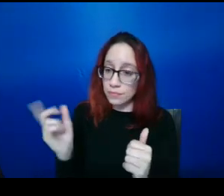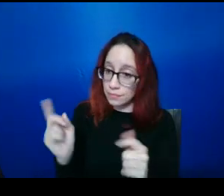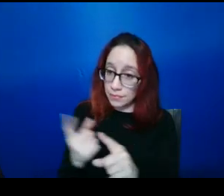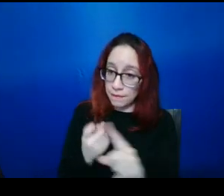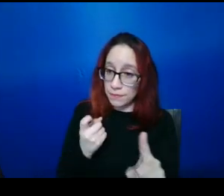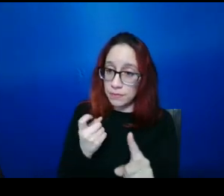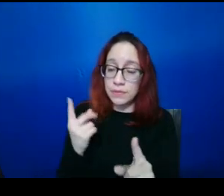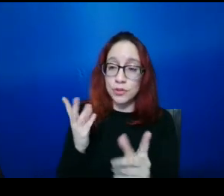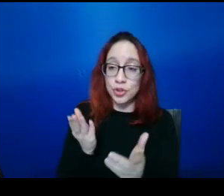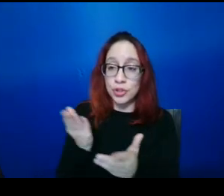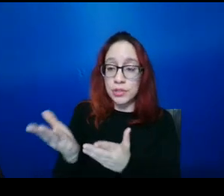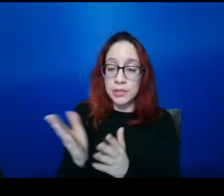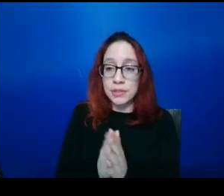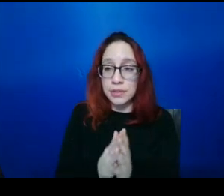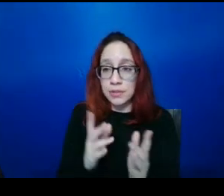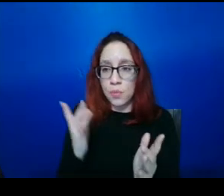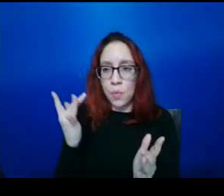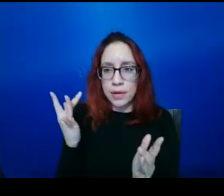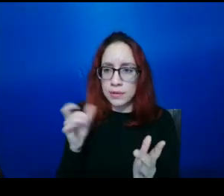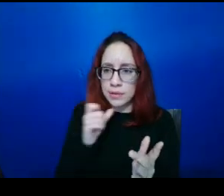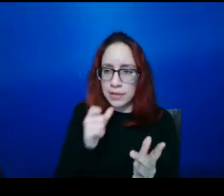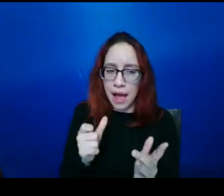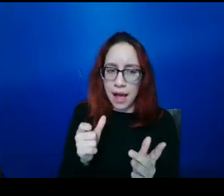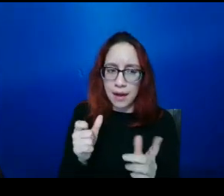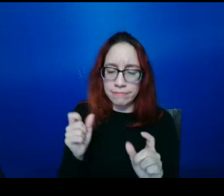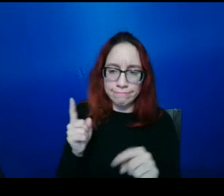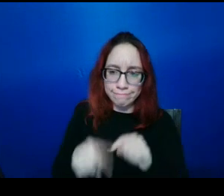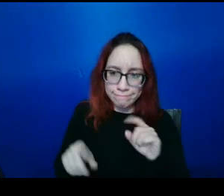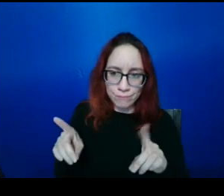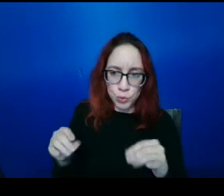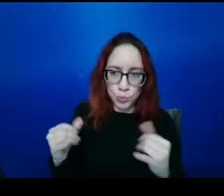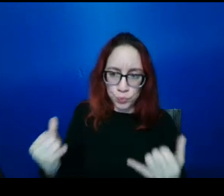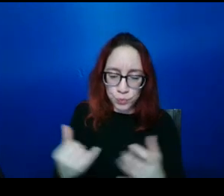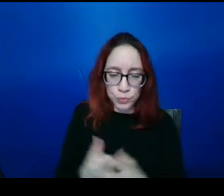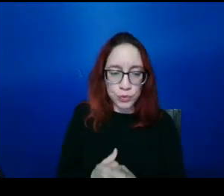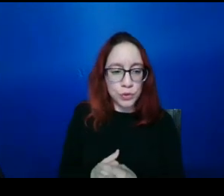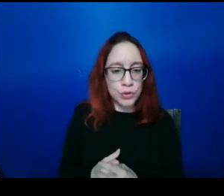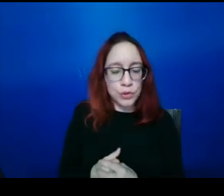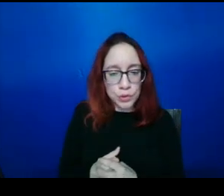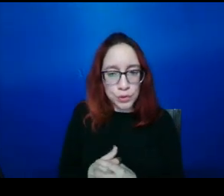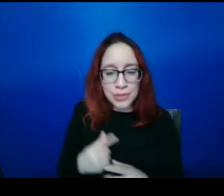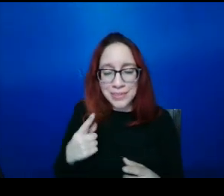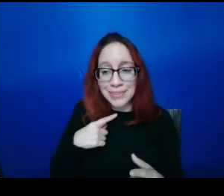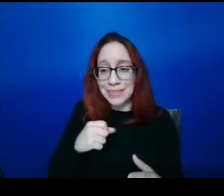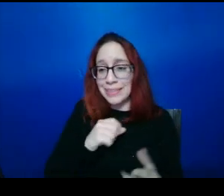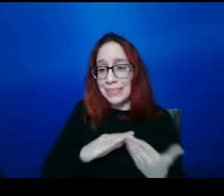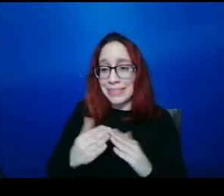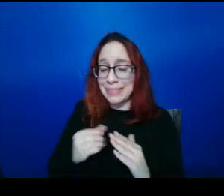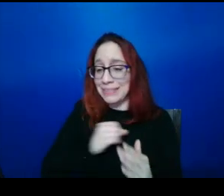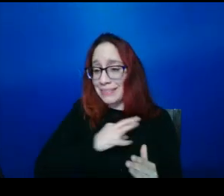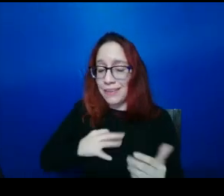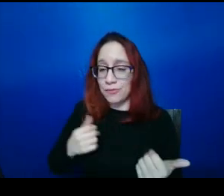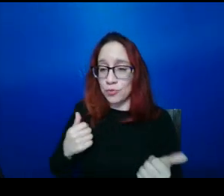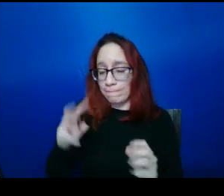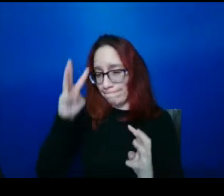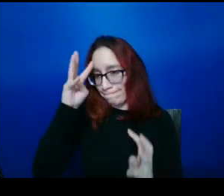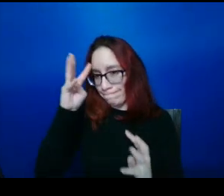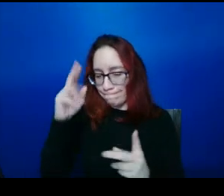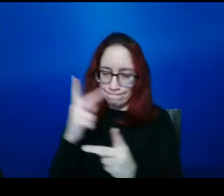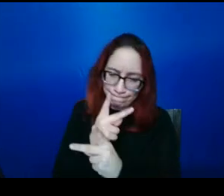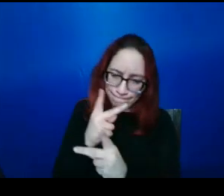the recommendations were, and why they're not feasible. And that then city staff has been creative in